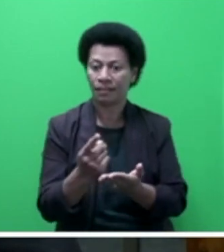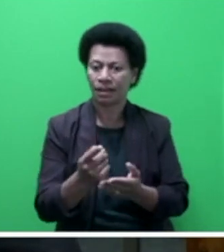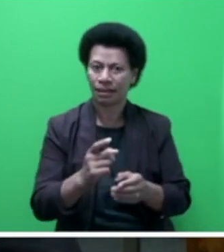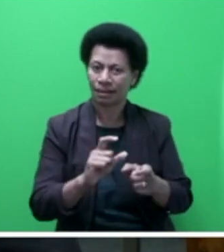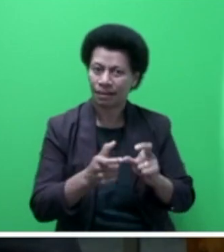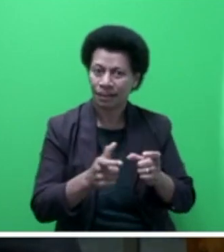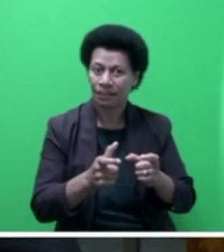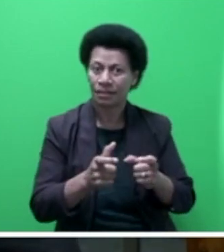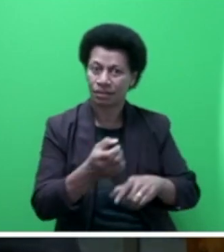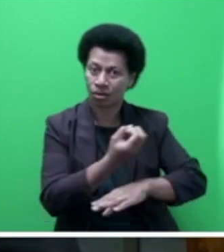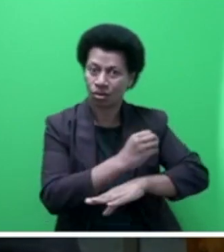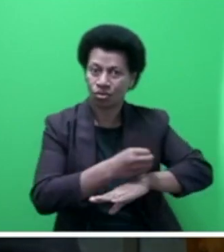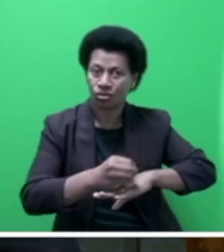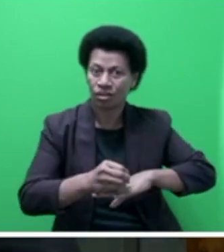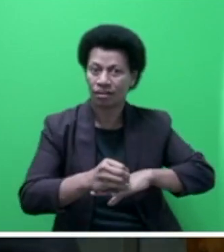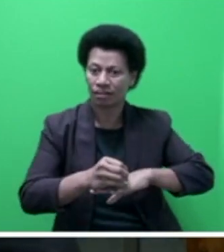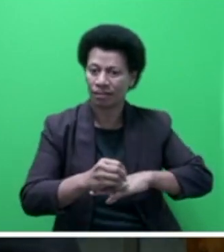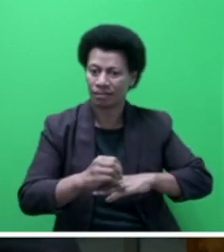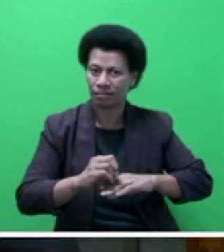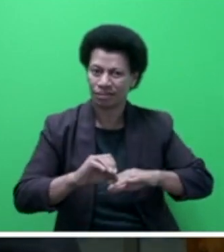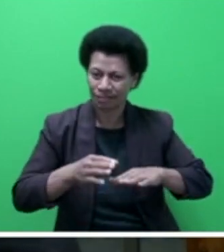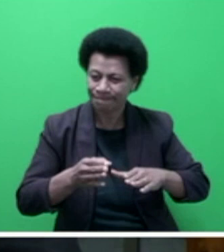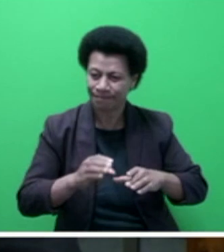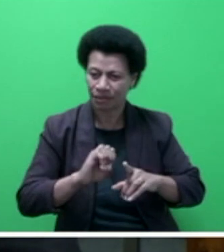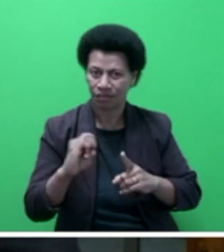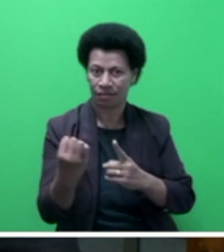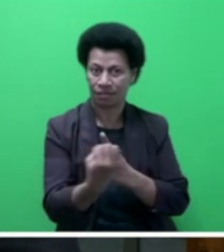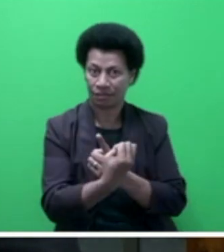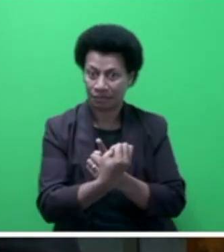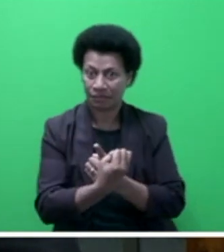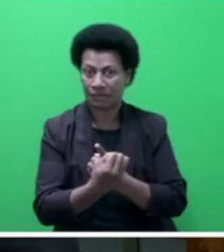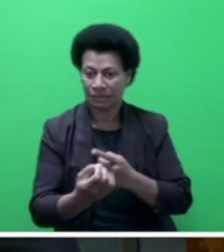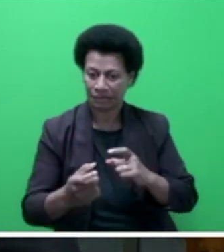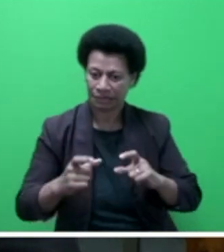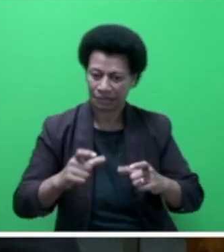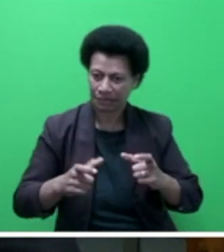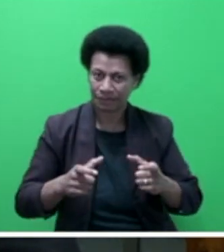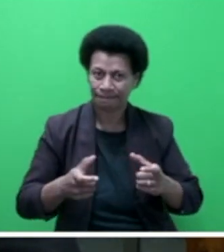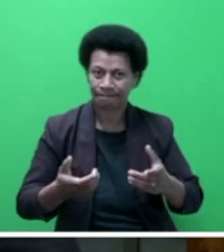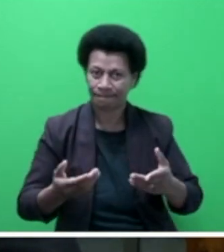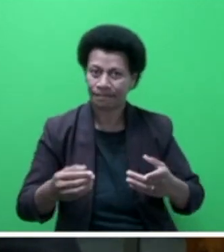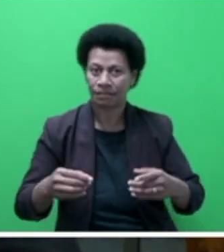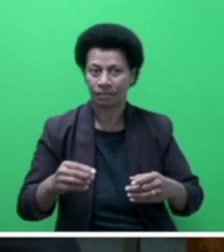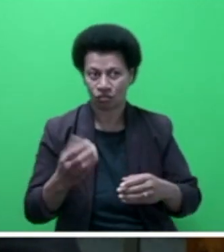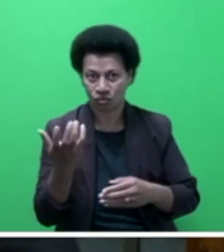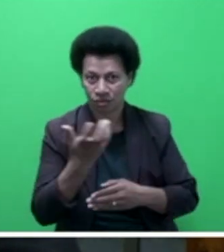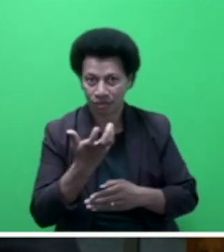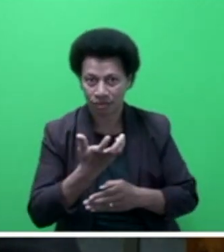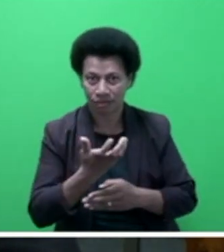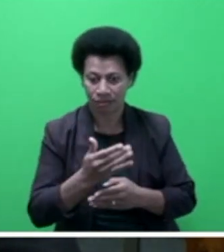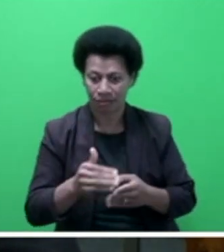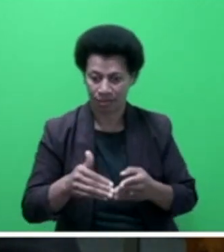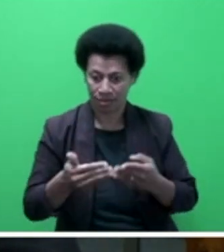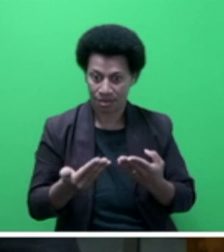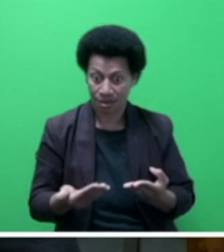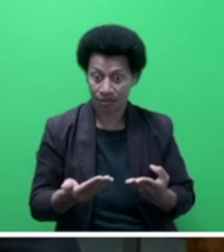and biodiversity crisis. I must say that there's absolutely nothing that could be more important than these three things at this point in time